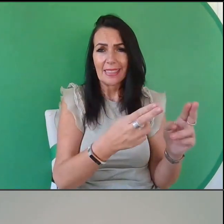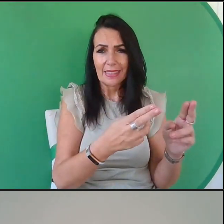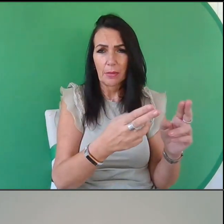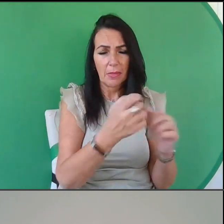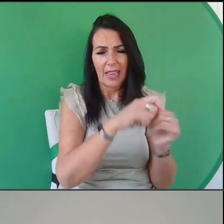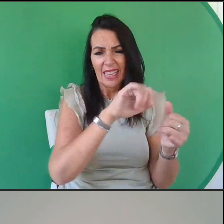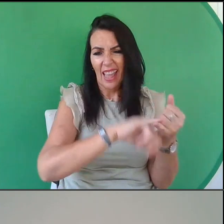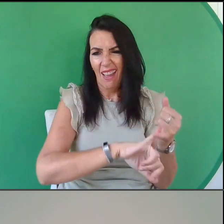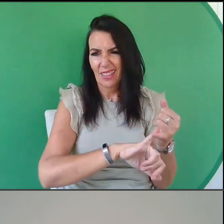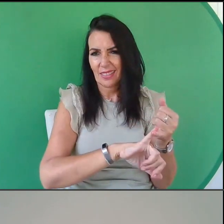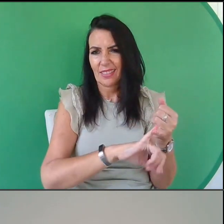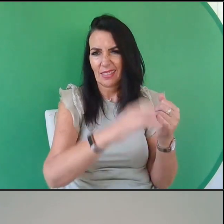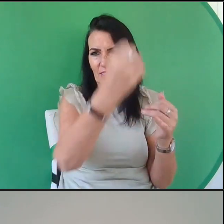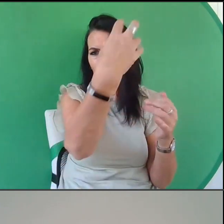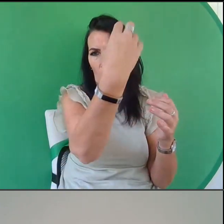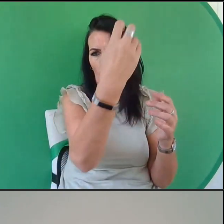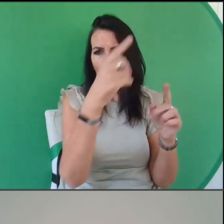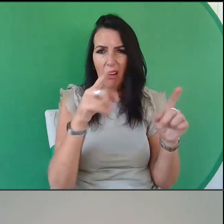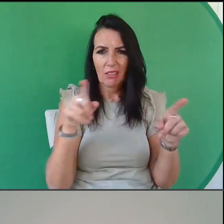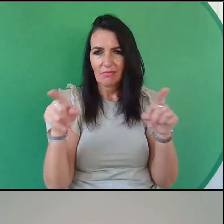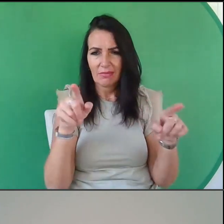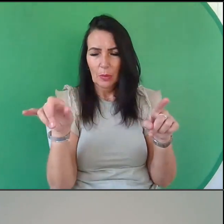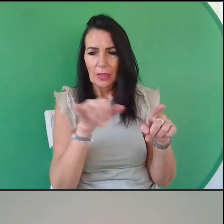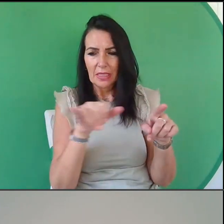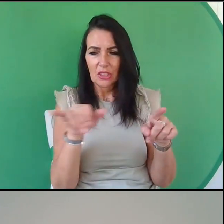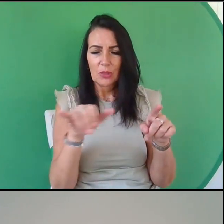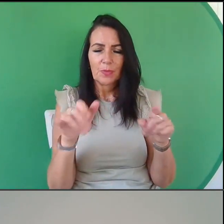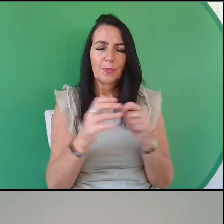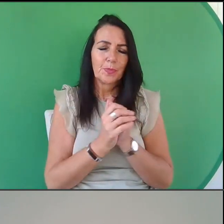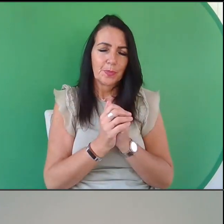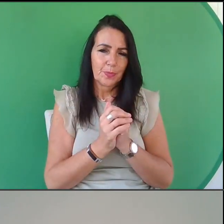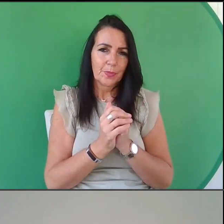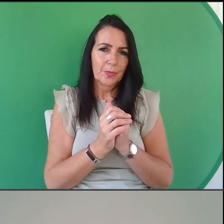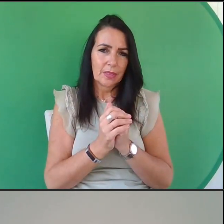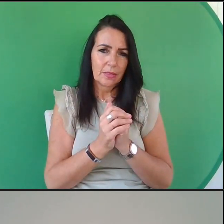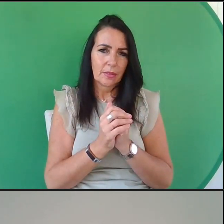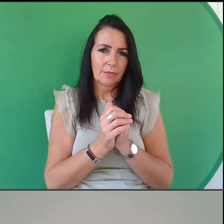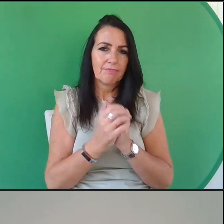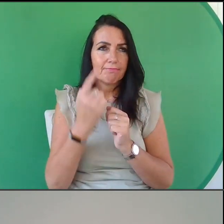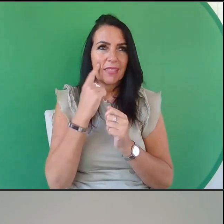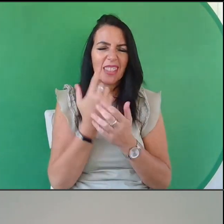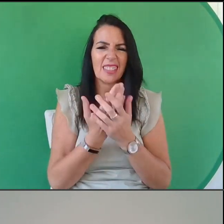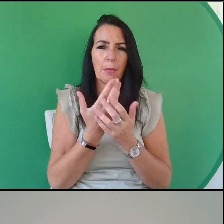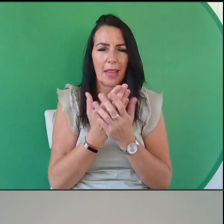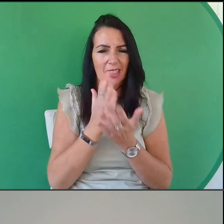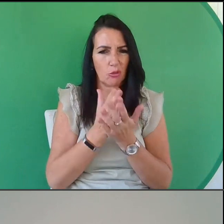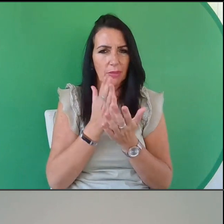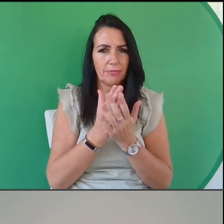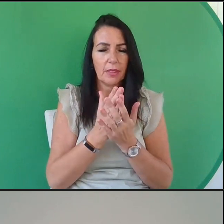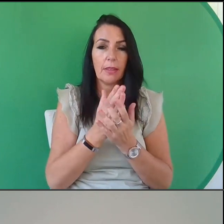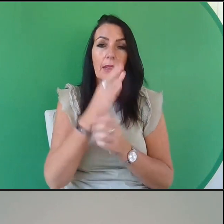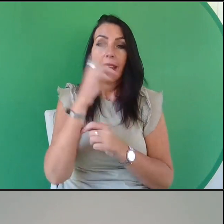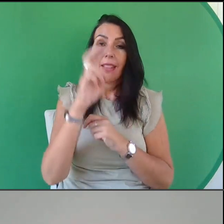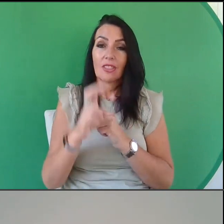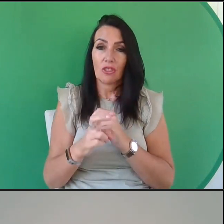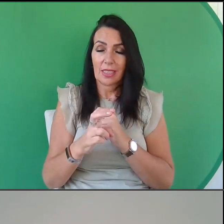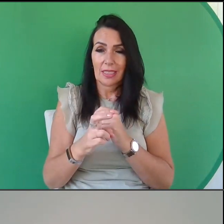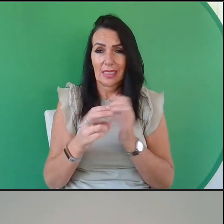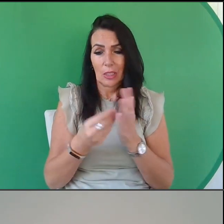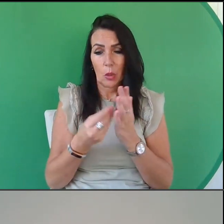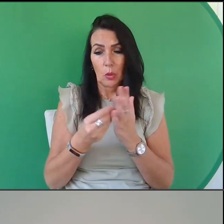gas powered main shower. Yeah, I think it really depends. So electricity costs